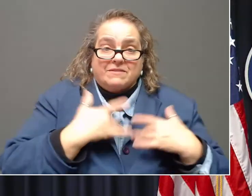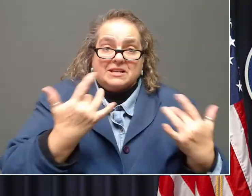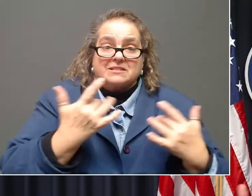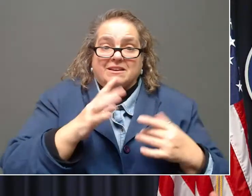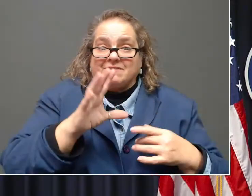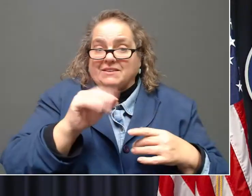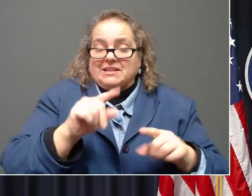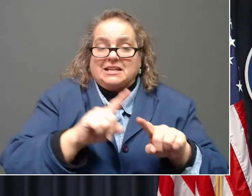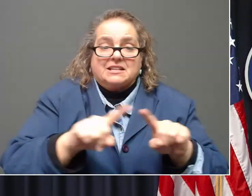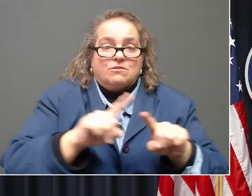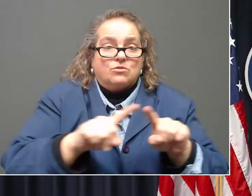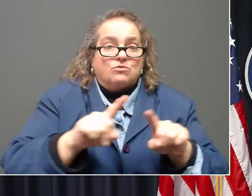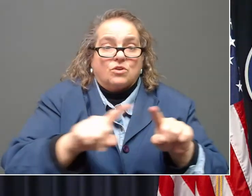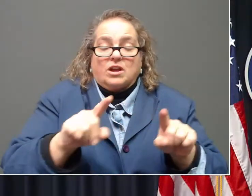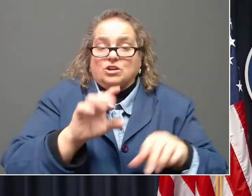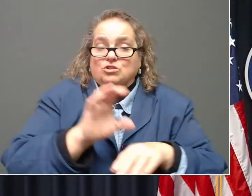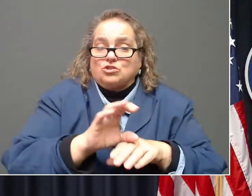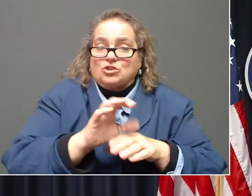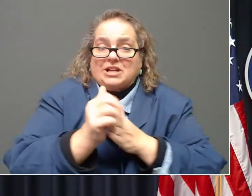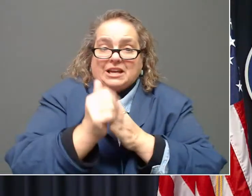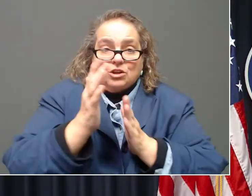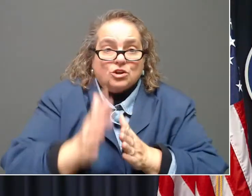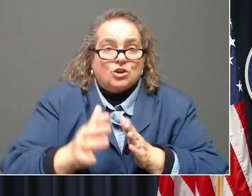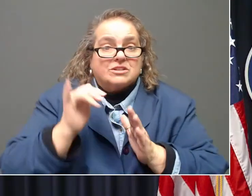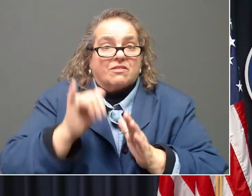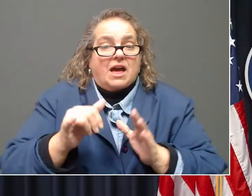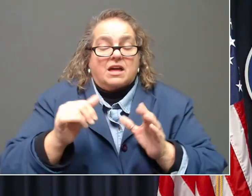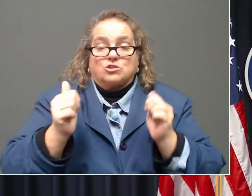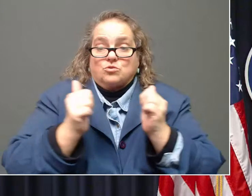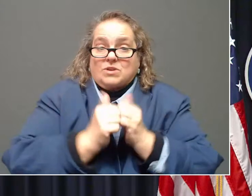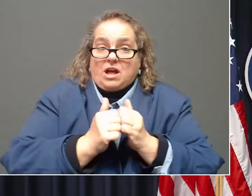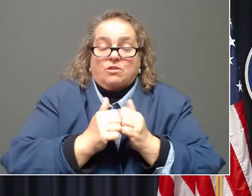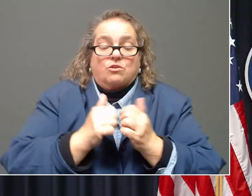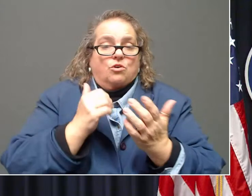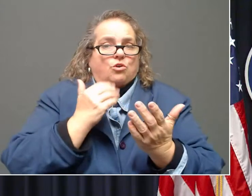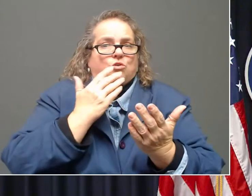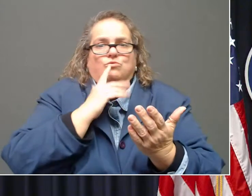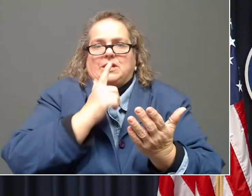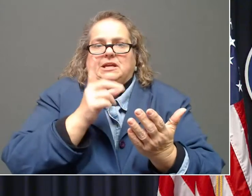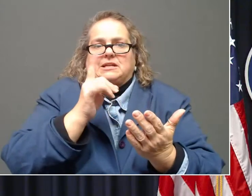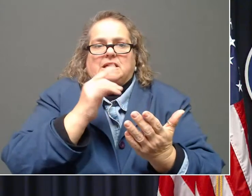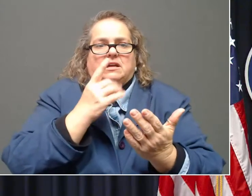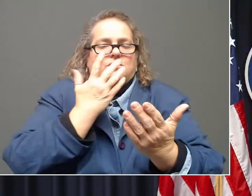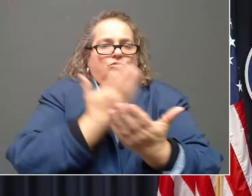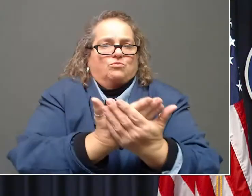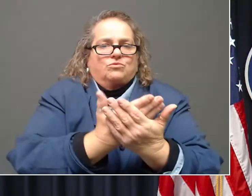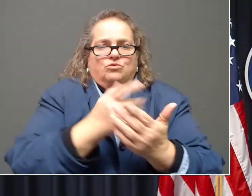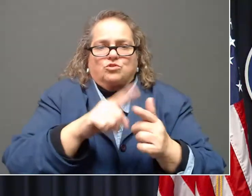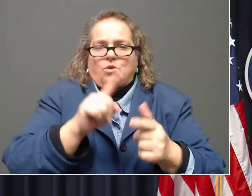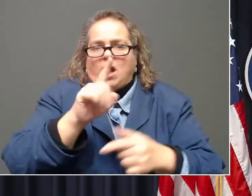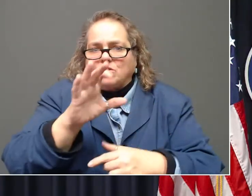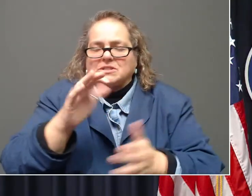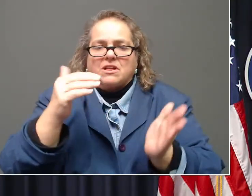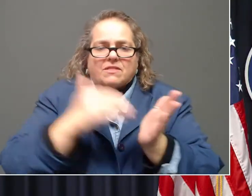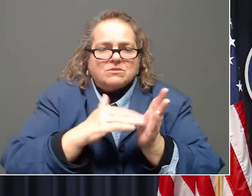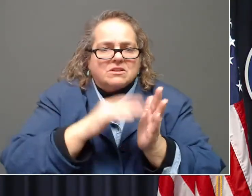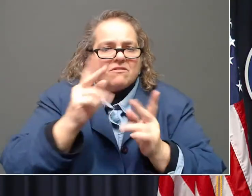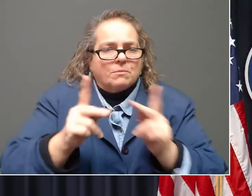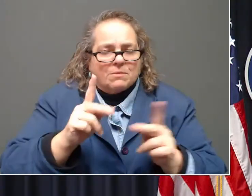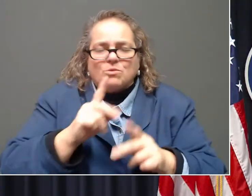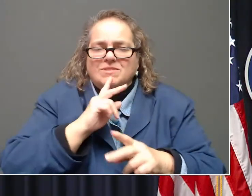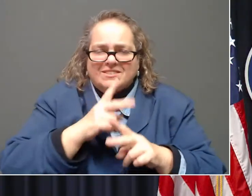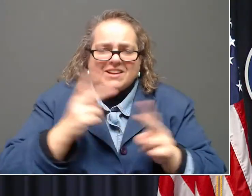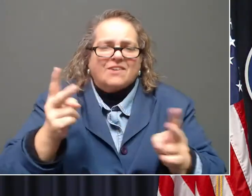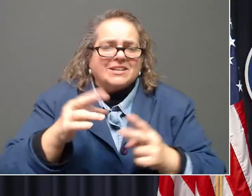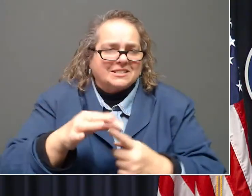this pandemic, but we have to stay vigilant. The pandemic is still on the rise. Please wear your mask, social distance, stay